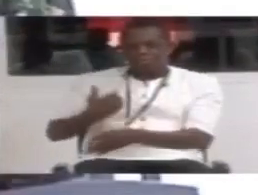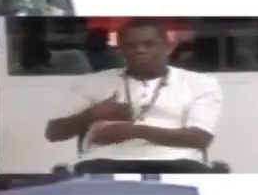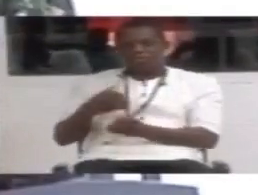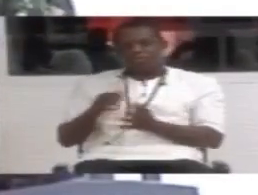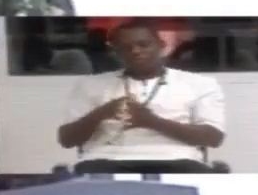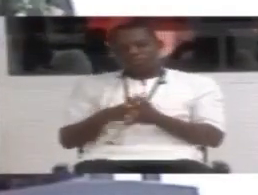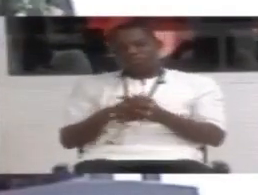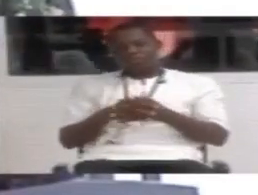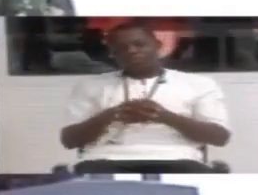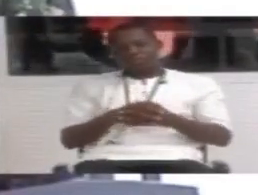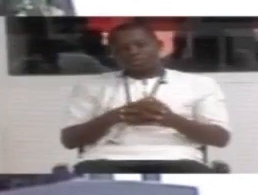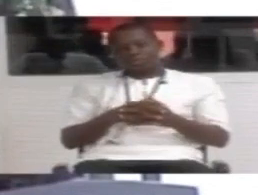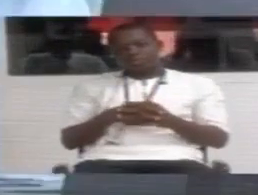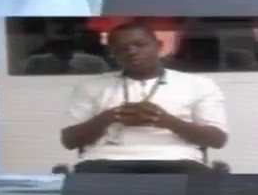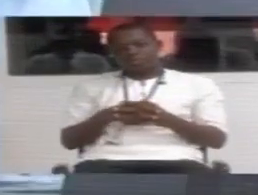The